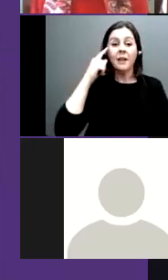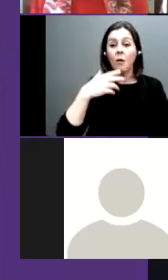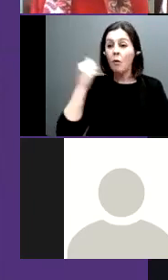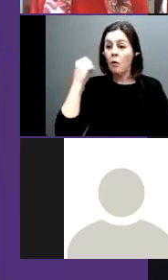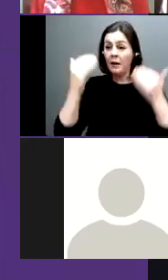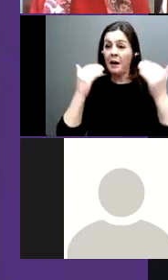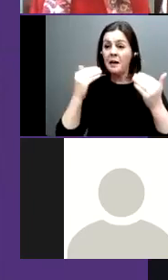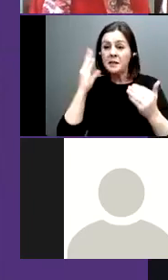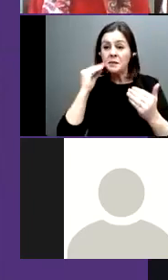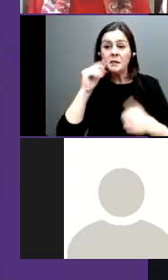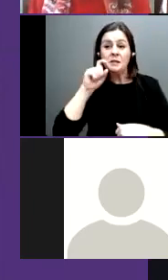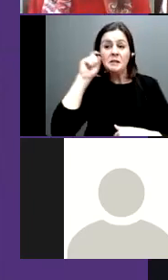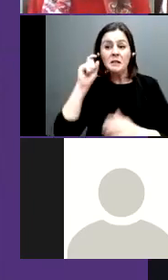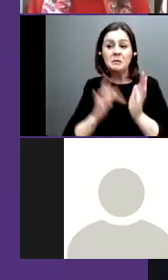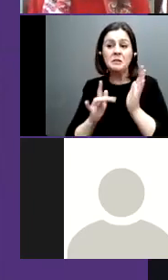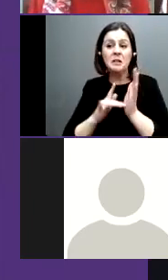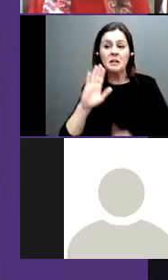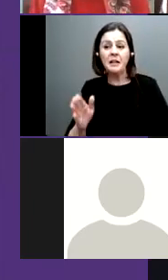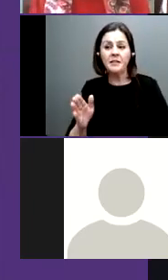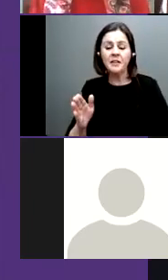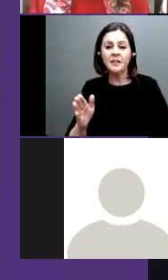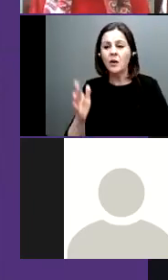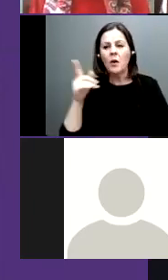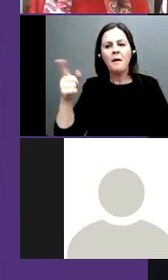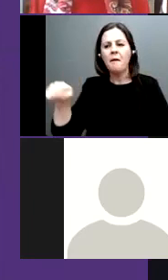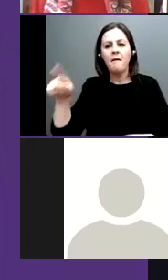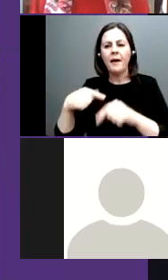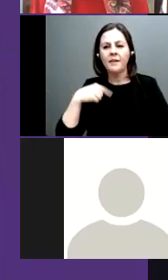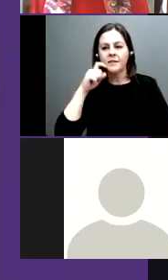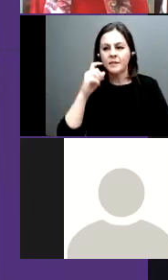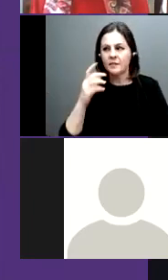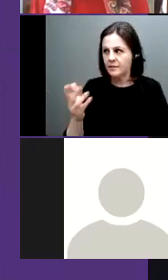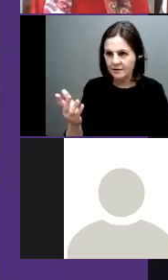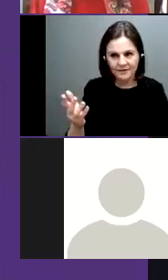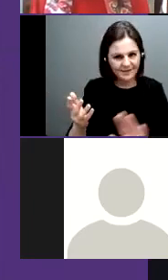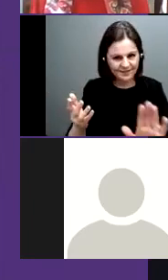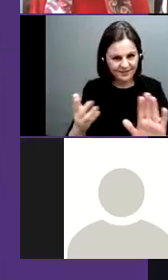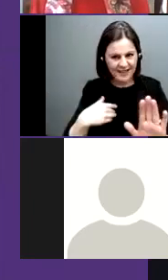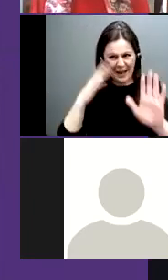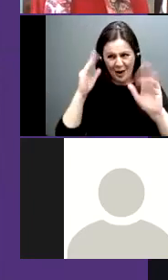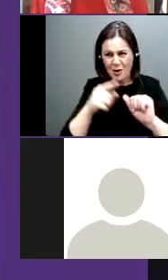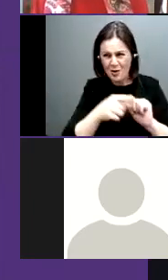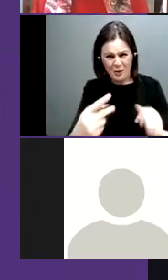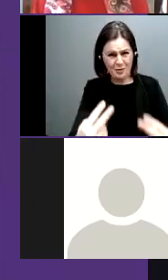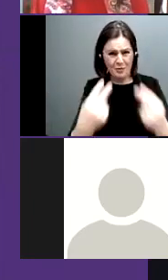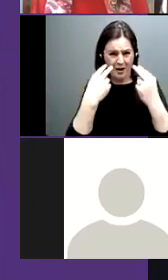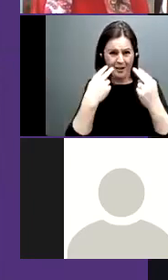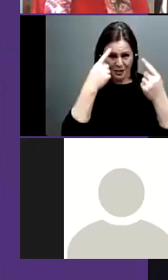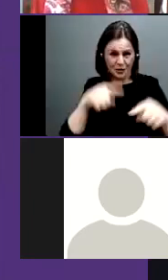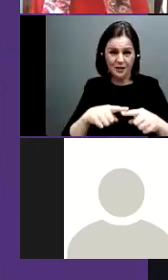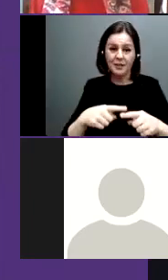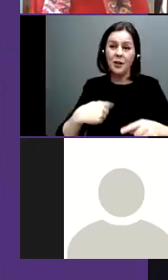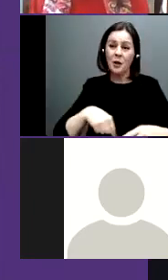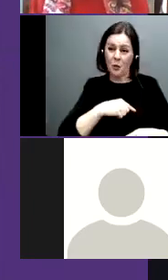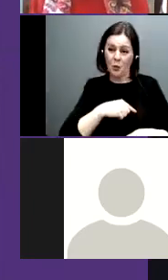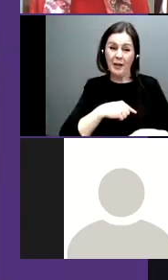tell you, and I hope that all the other folks in the webinar would agree with me that are also older adults. We're here to tell you we're